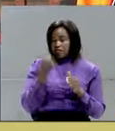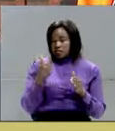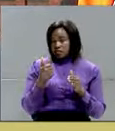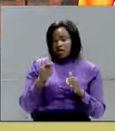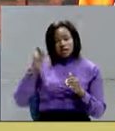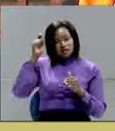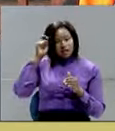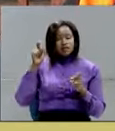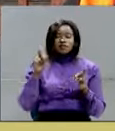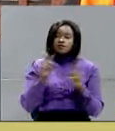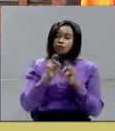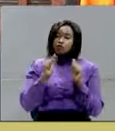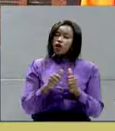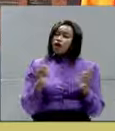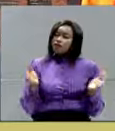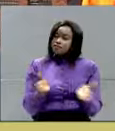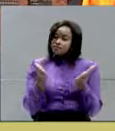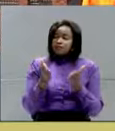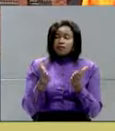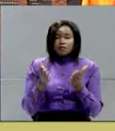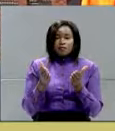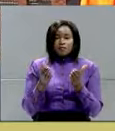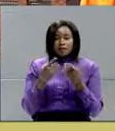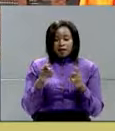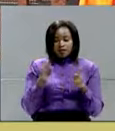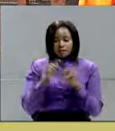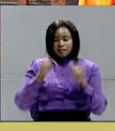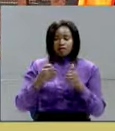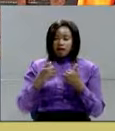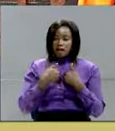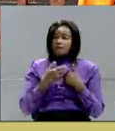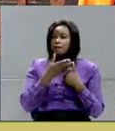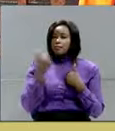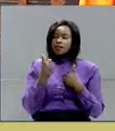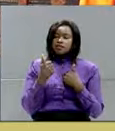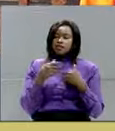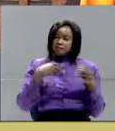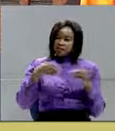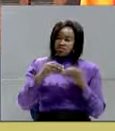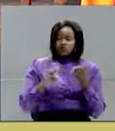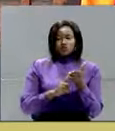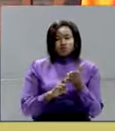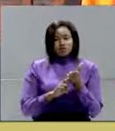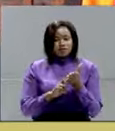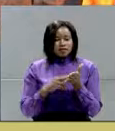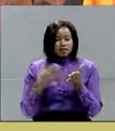many areas, you should also have the best equipment. So what the French embassy